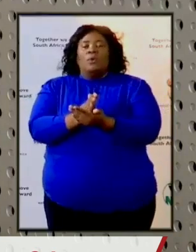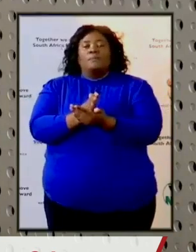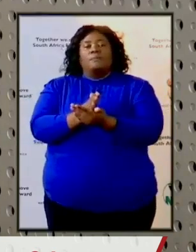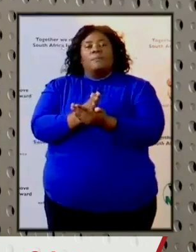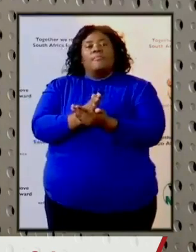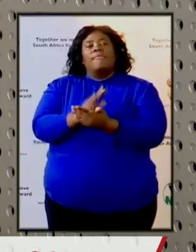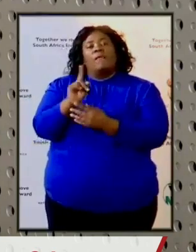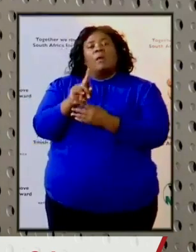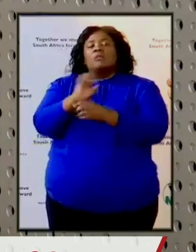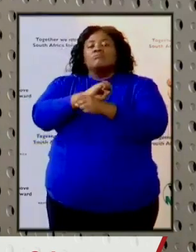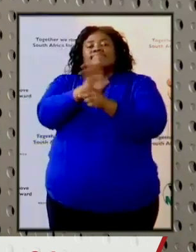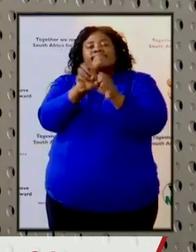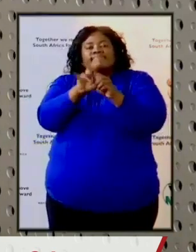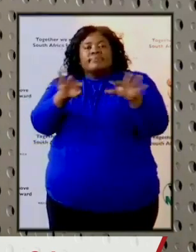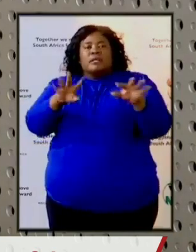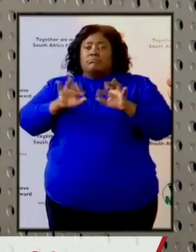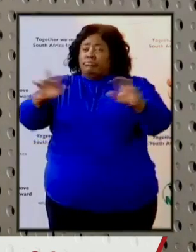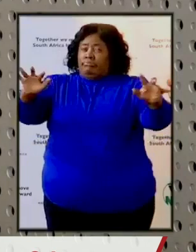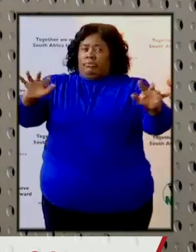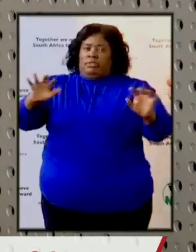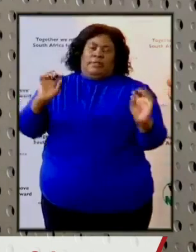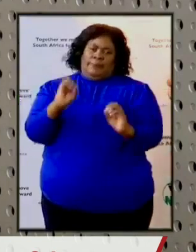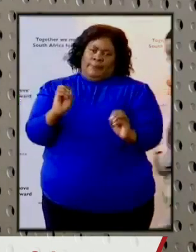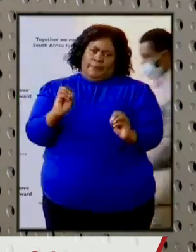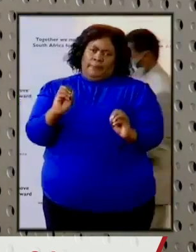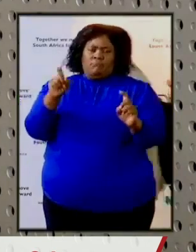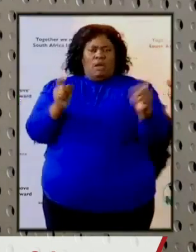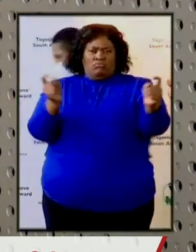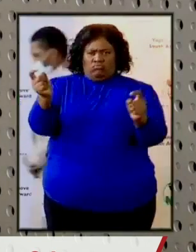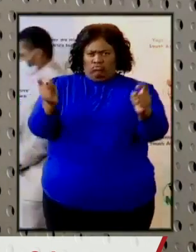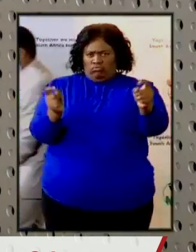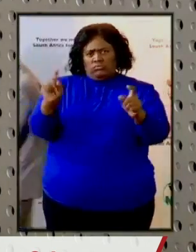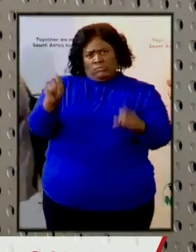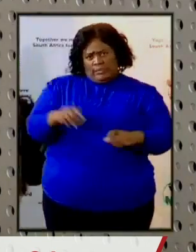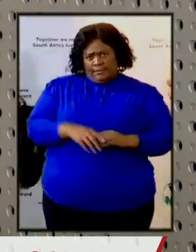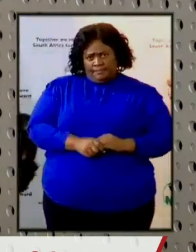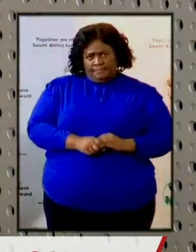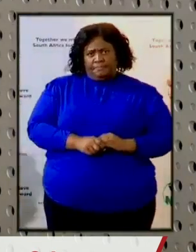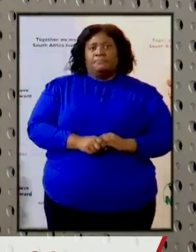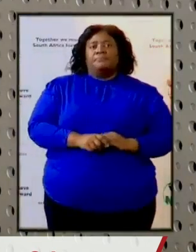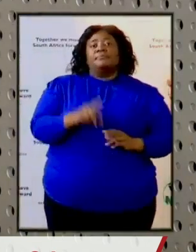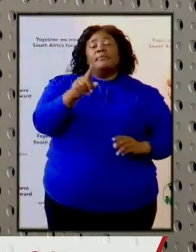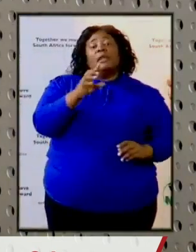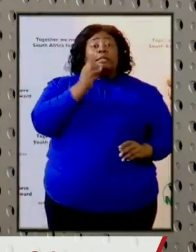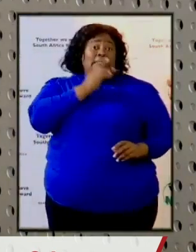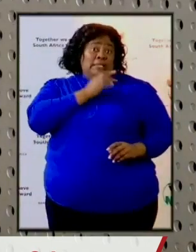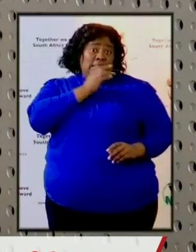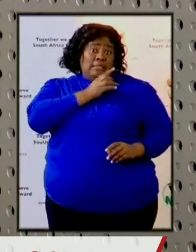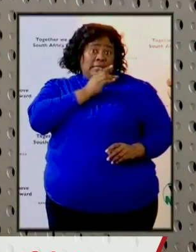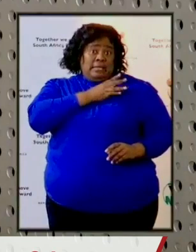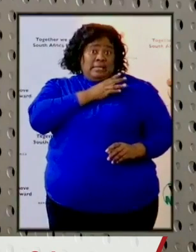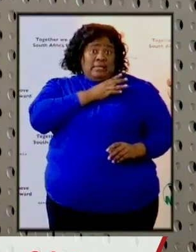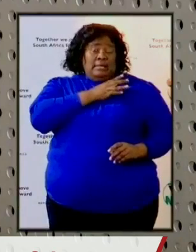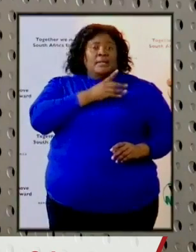that the spread of the virus is contained. And then on Saturday,